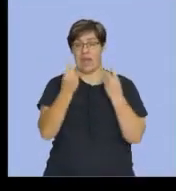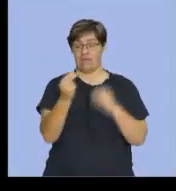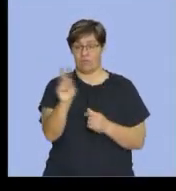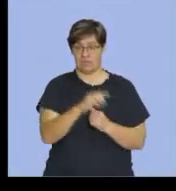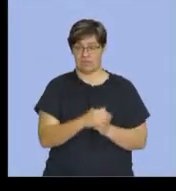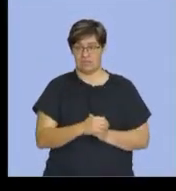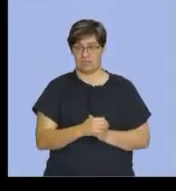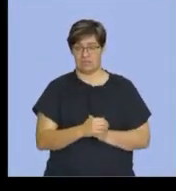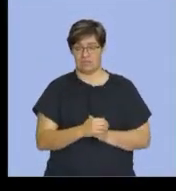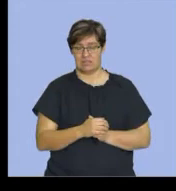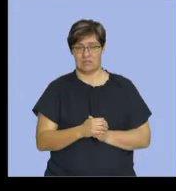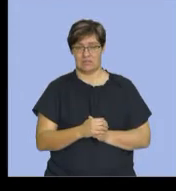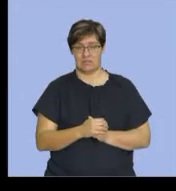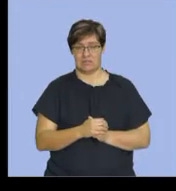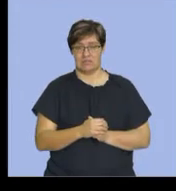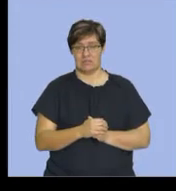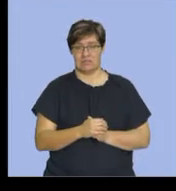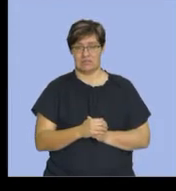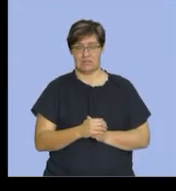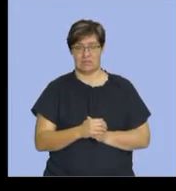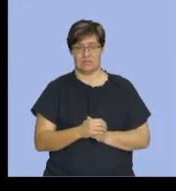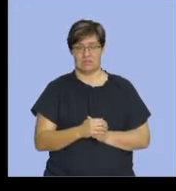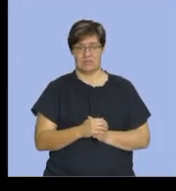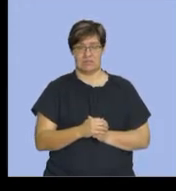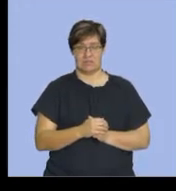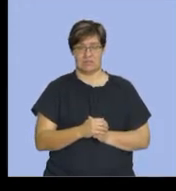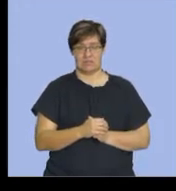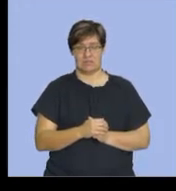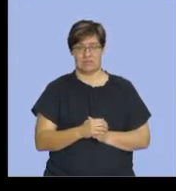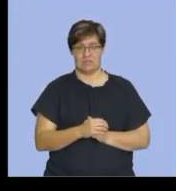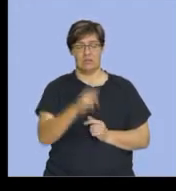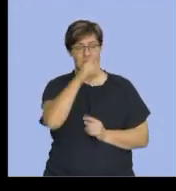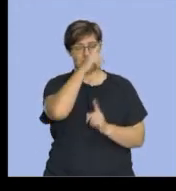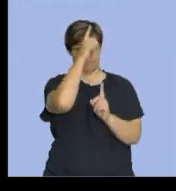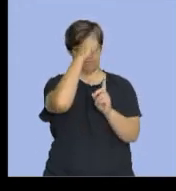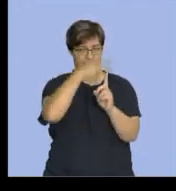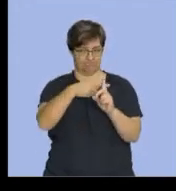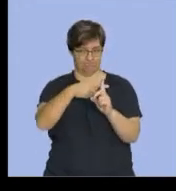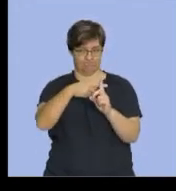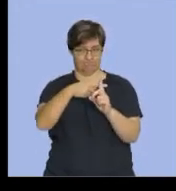this. We have, I'm just going to give my